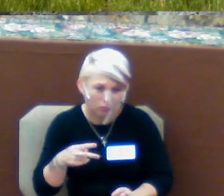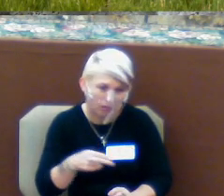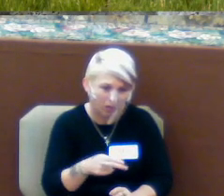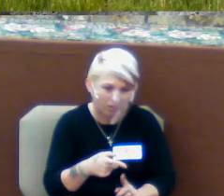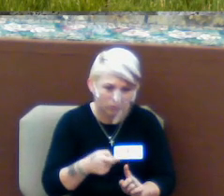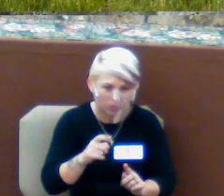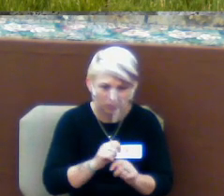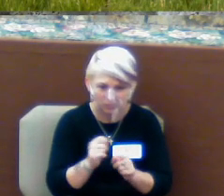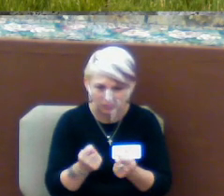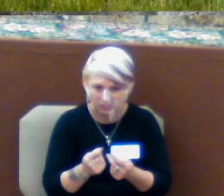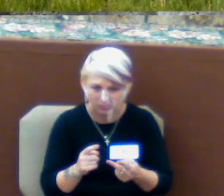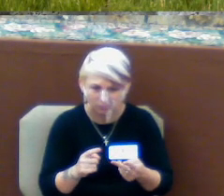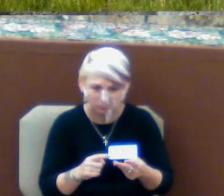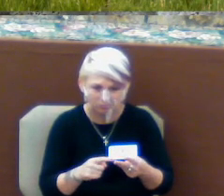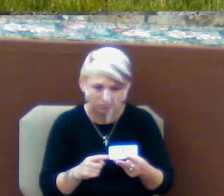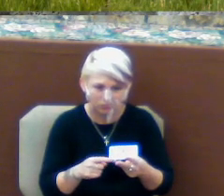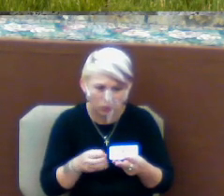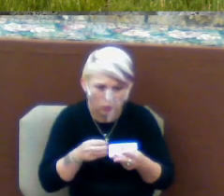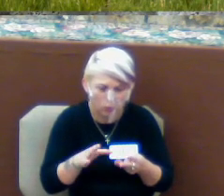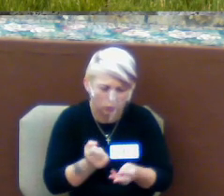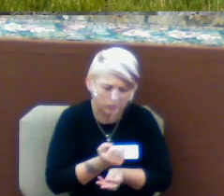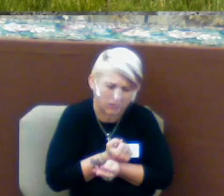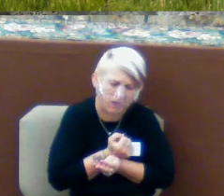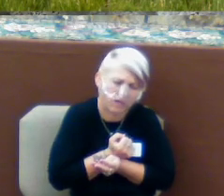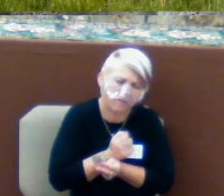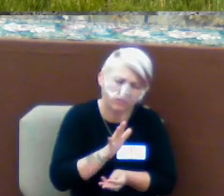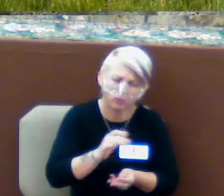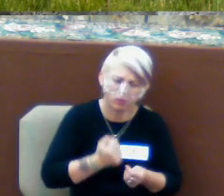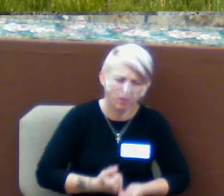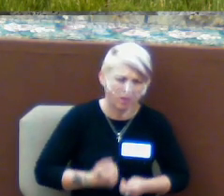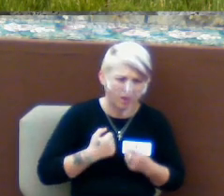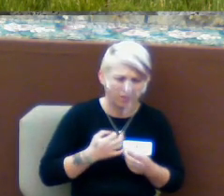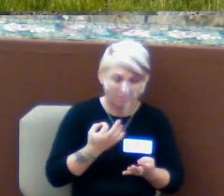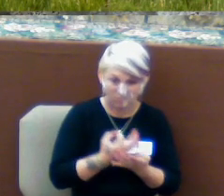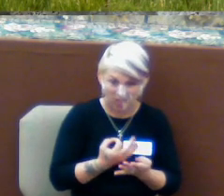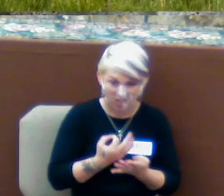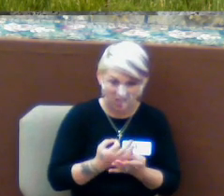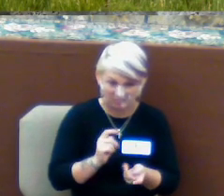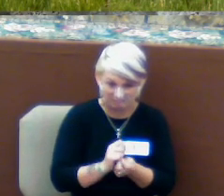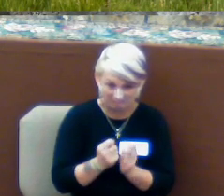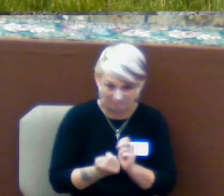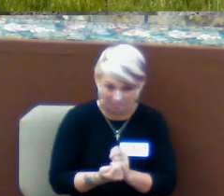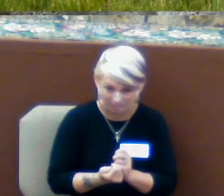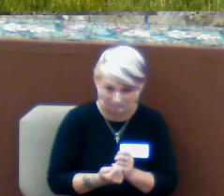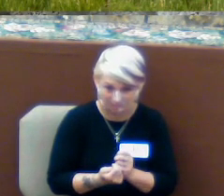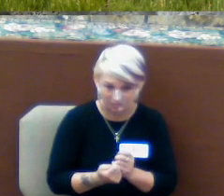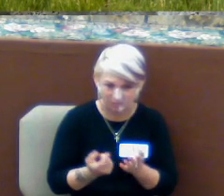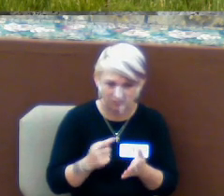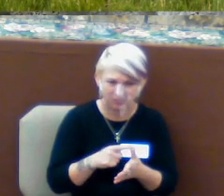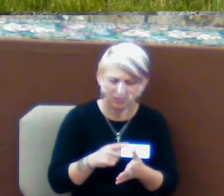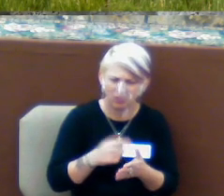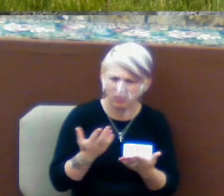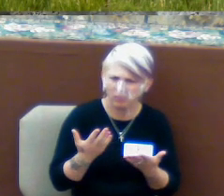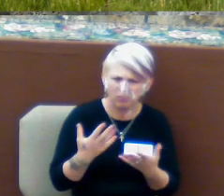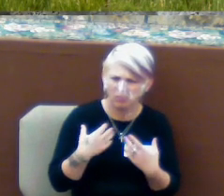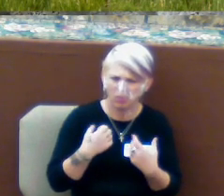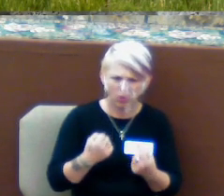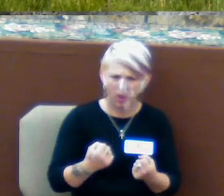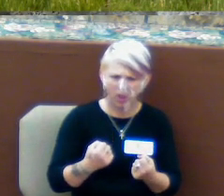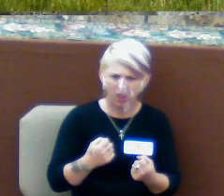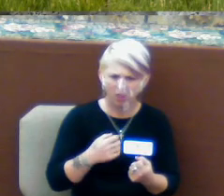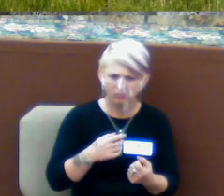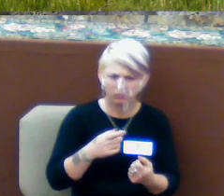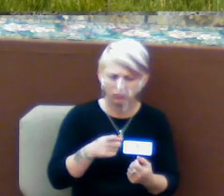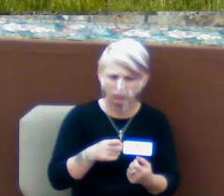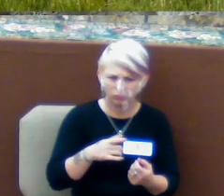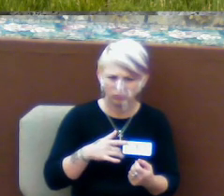team? Did you lose the love of your life? Are finances tight? What about your health? Is old age